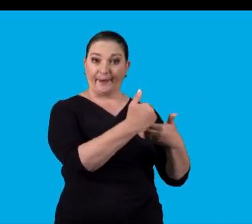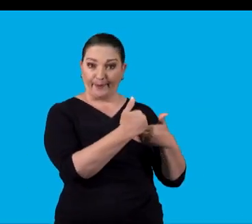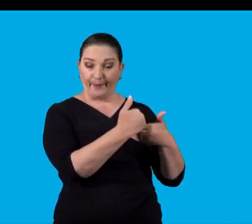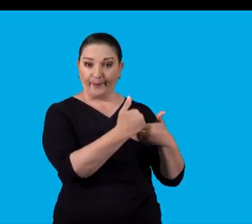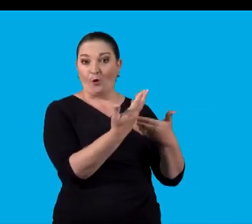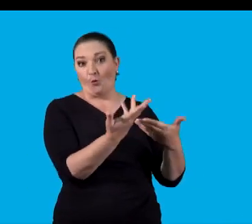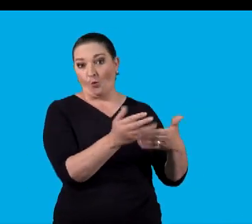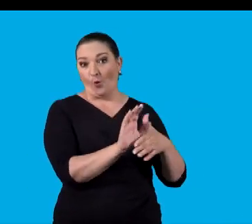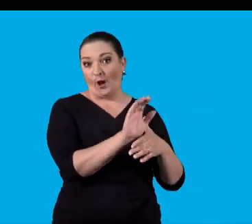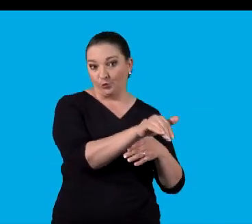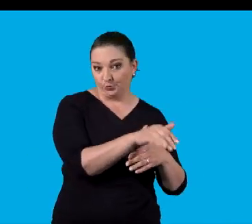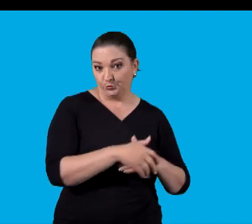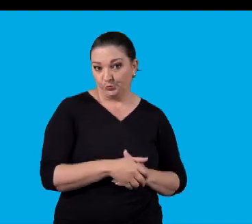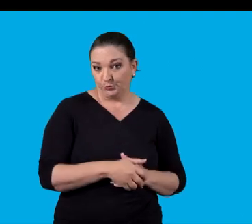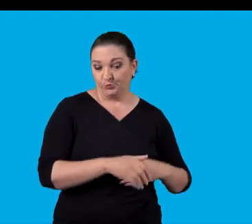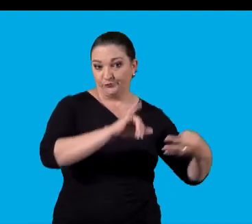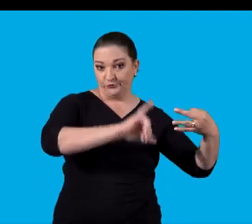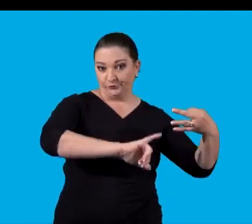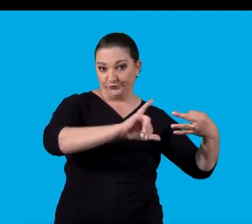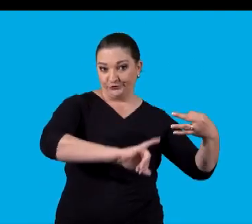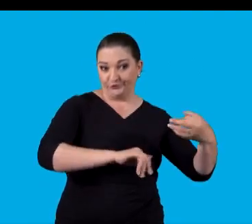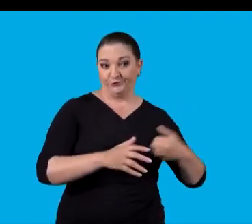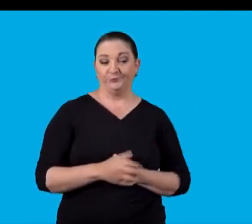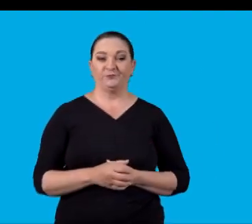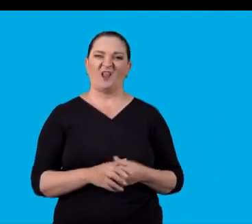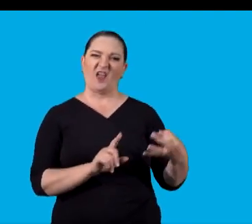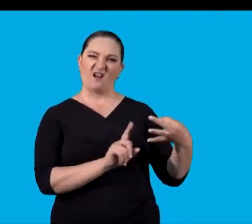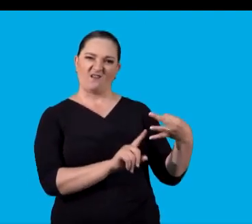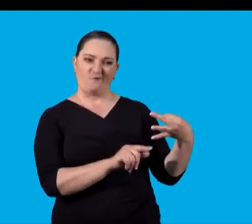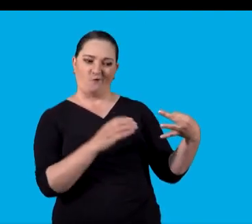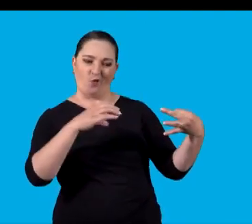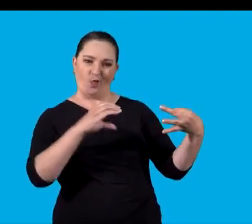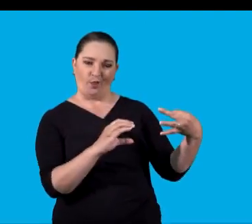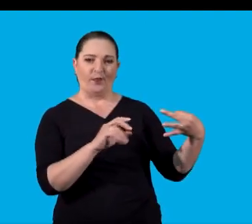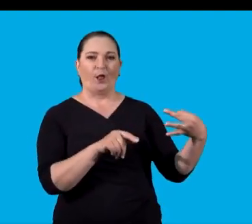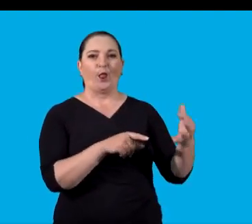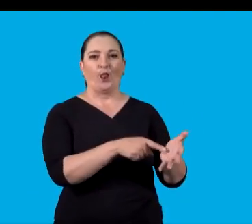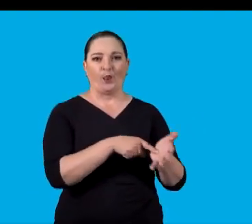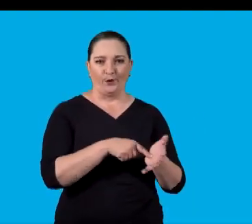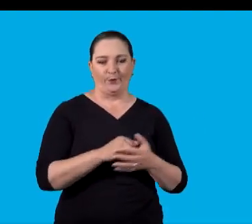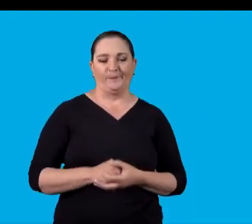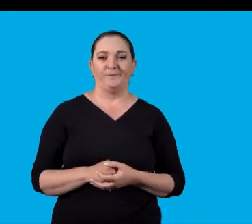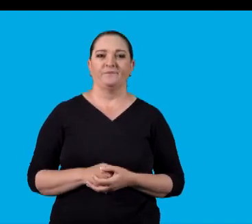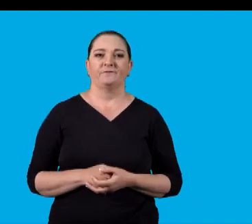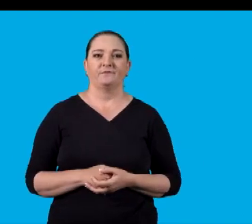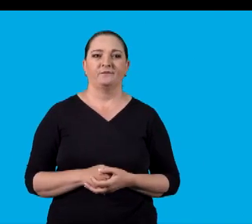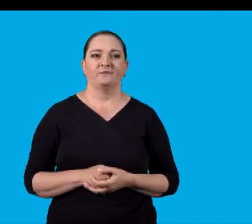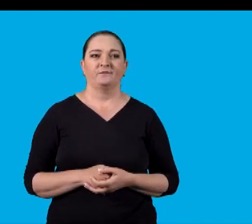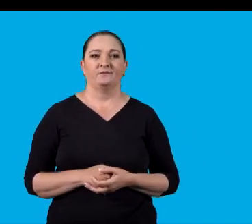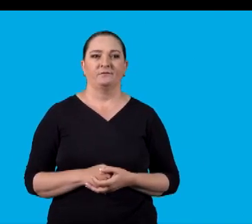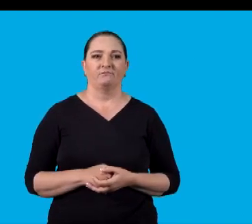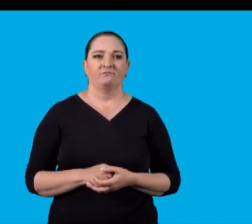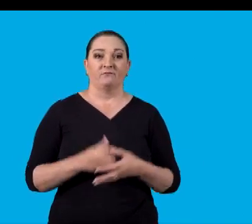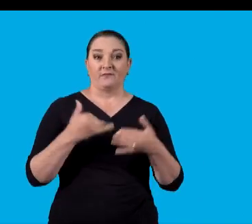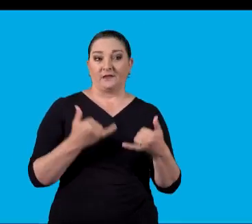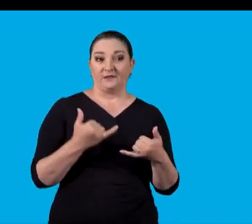is it cash inflow or cash outflow on the loans. All right,